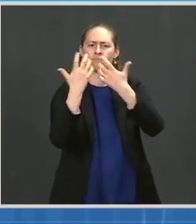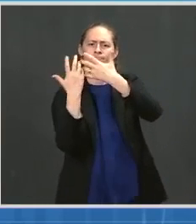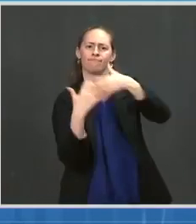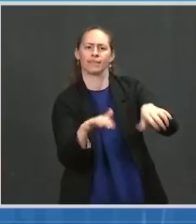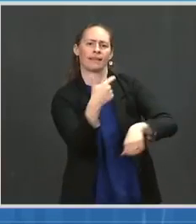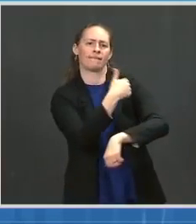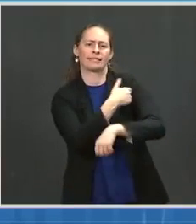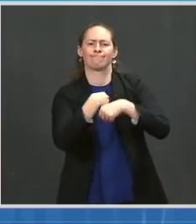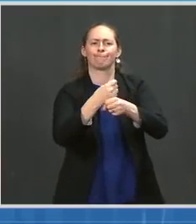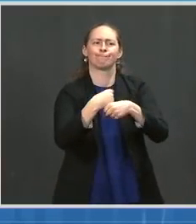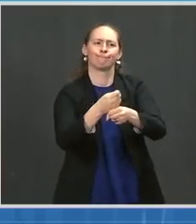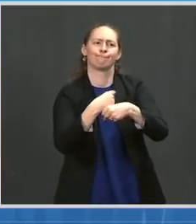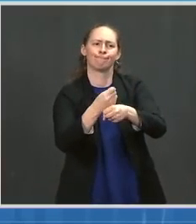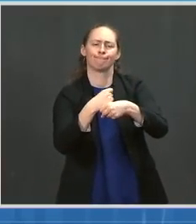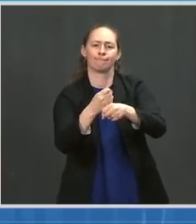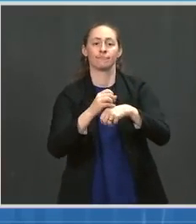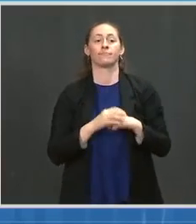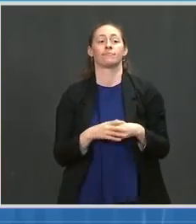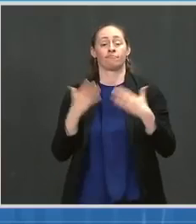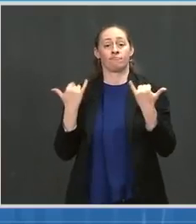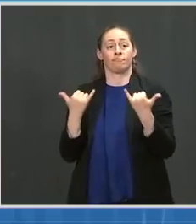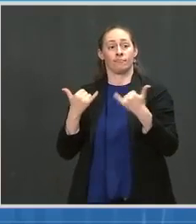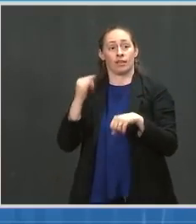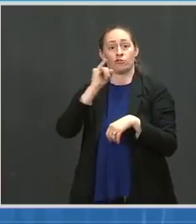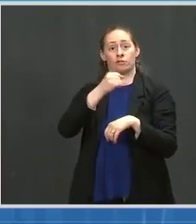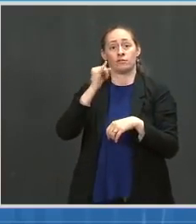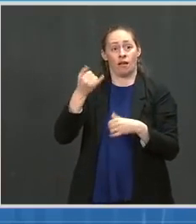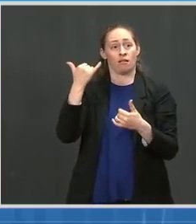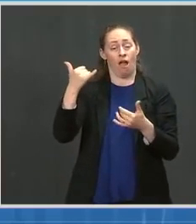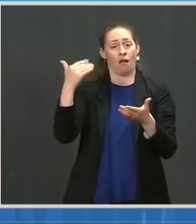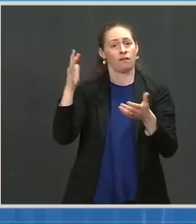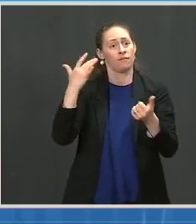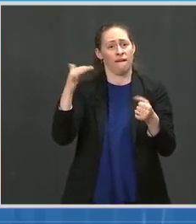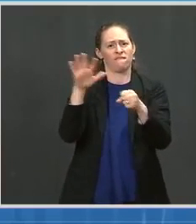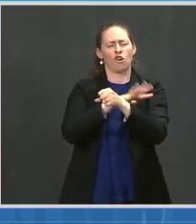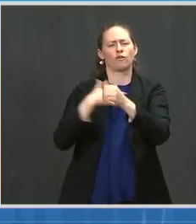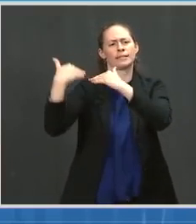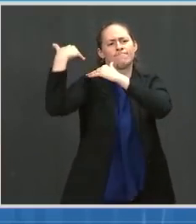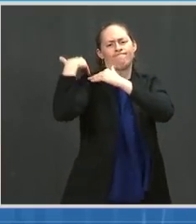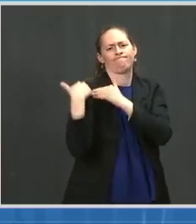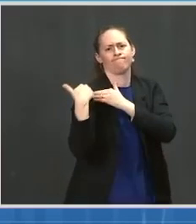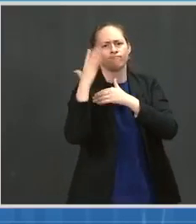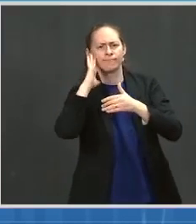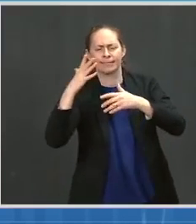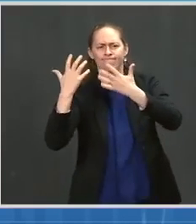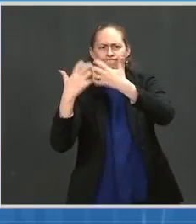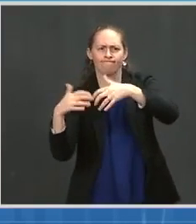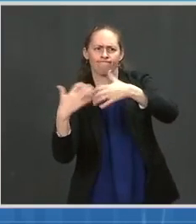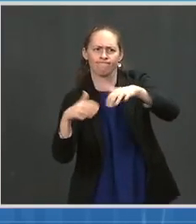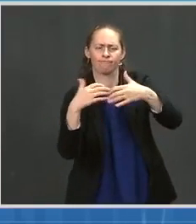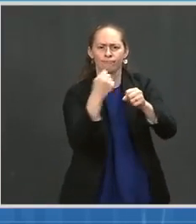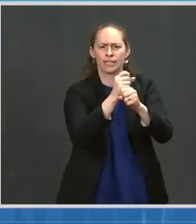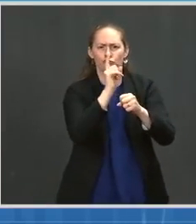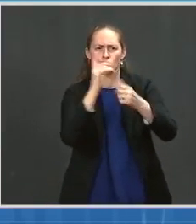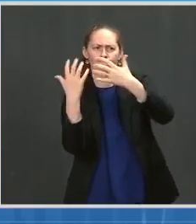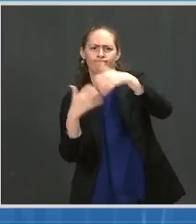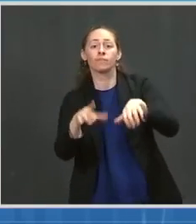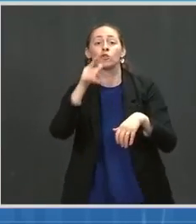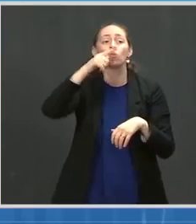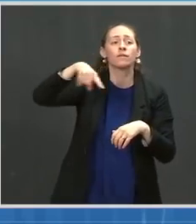And Johnson & Johnson will have full responsibility for the operation and will leverage the expertise of Merck as well.